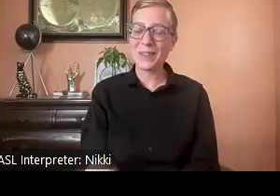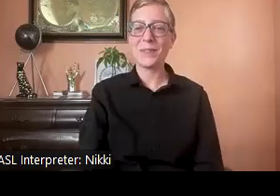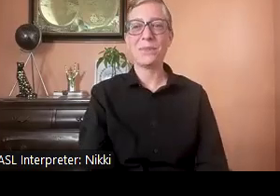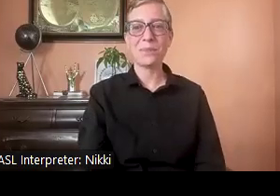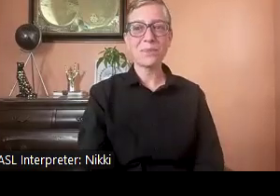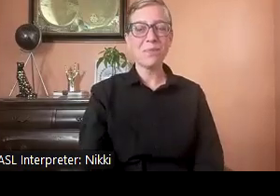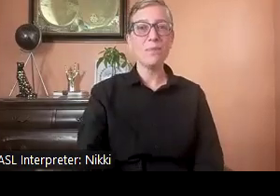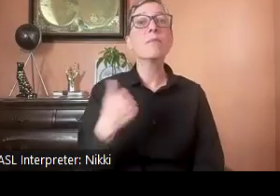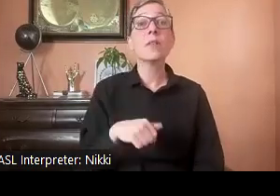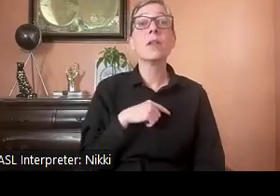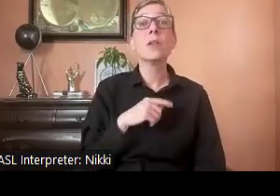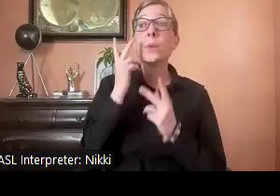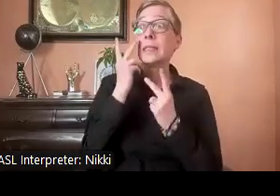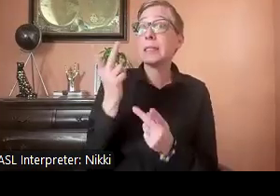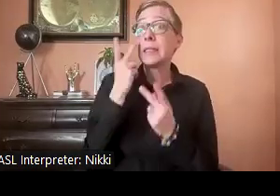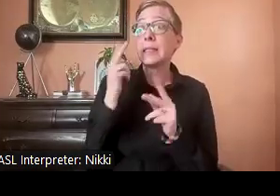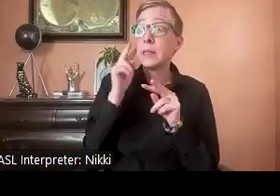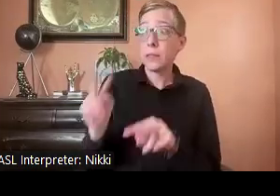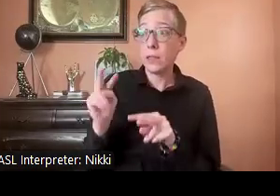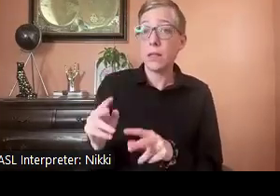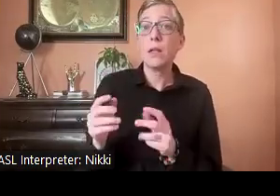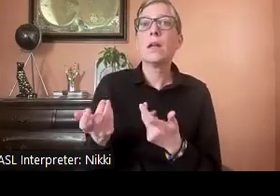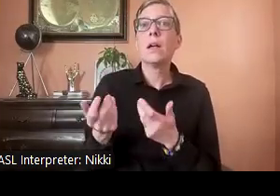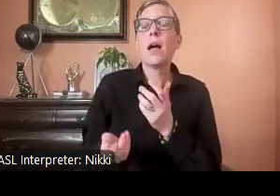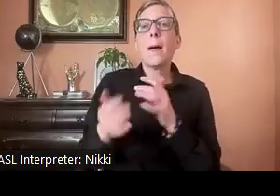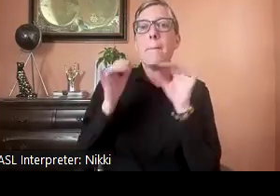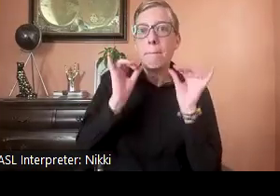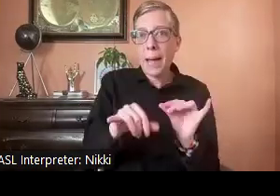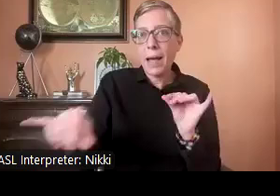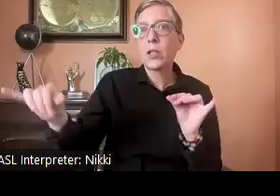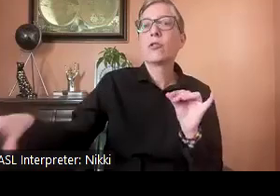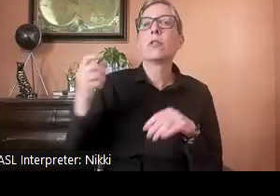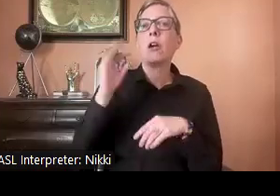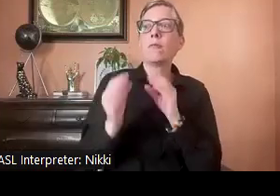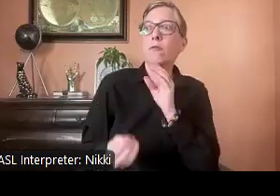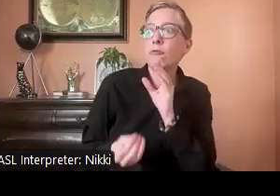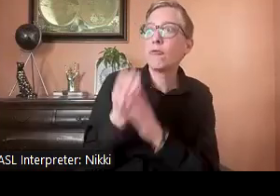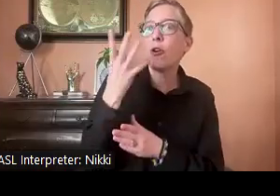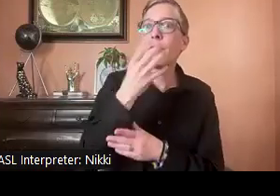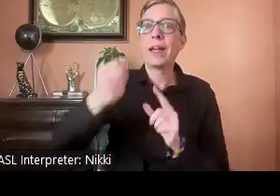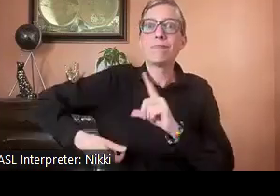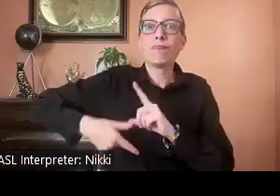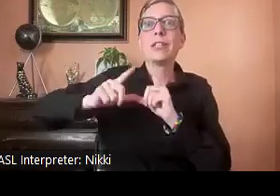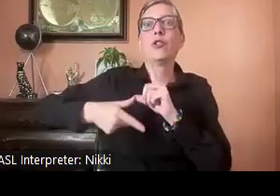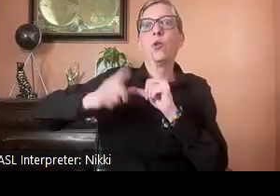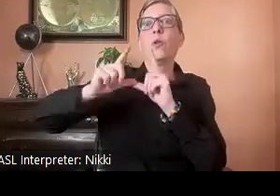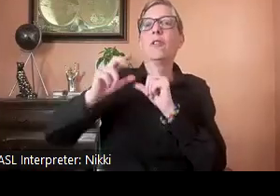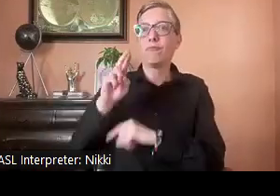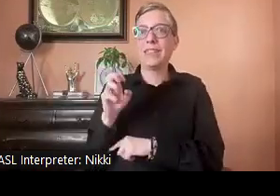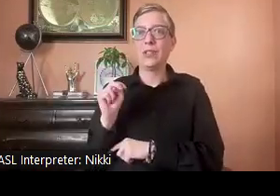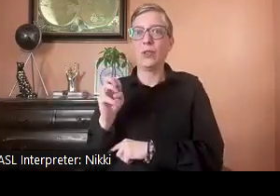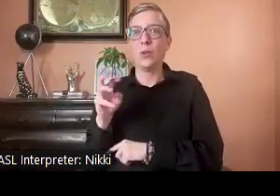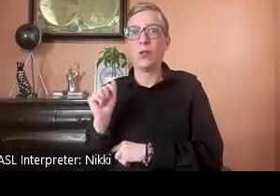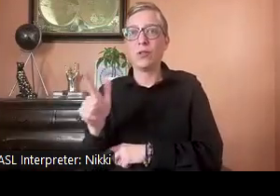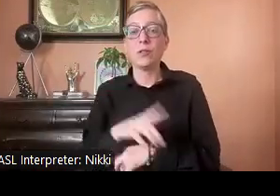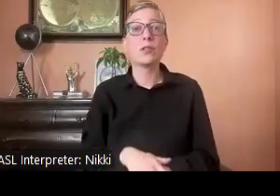growth and renewal that is occurring in this cycle, where Blockbuster fails to renew. They grew,